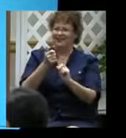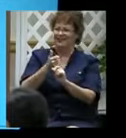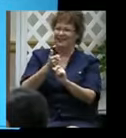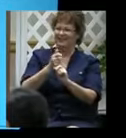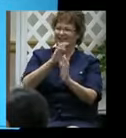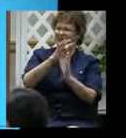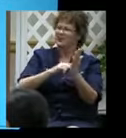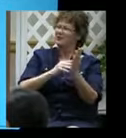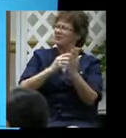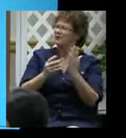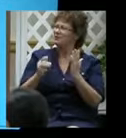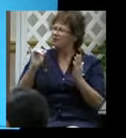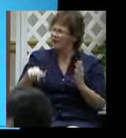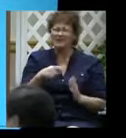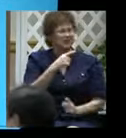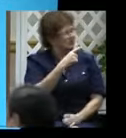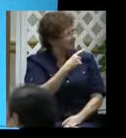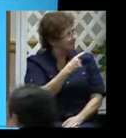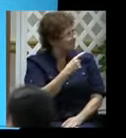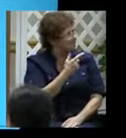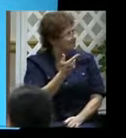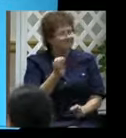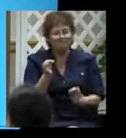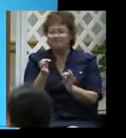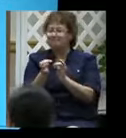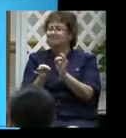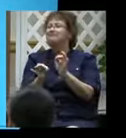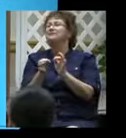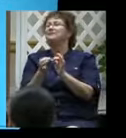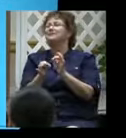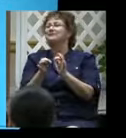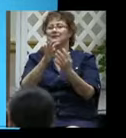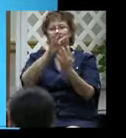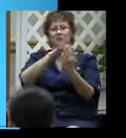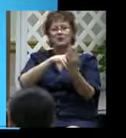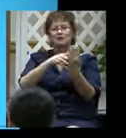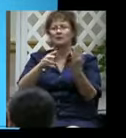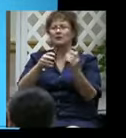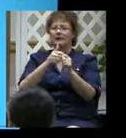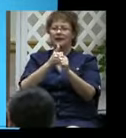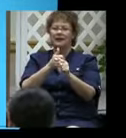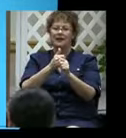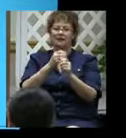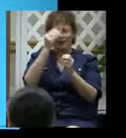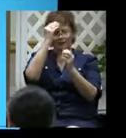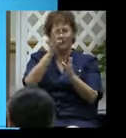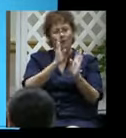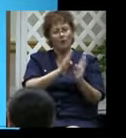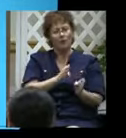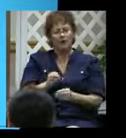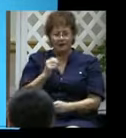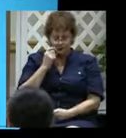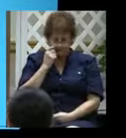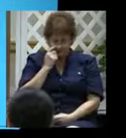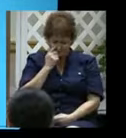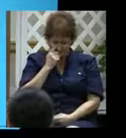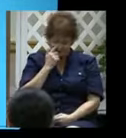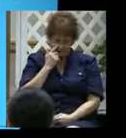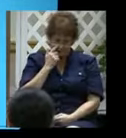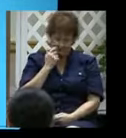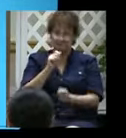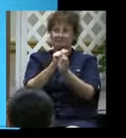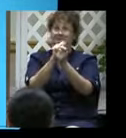can be as simple as a spreadsheet. Again, as you can tell, I'm pretty big with Excel spreadsheets and keeping information organized. But it also, you can also, was it